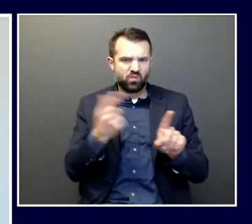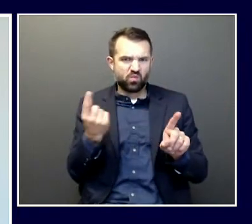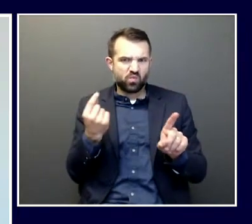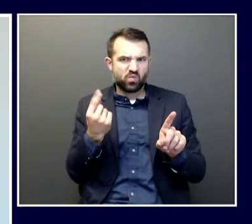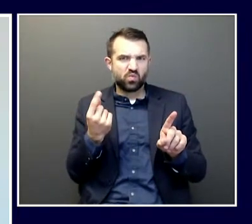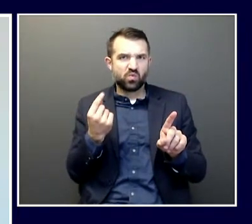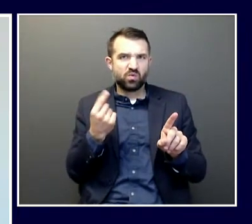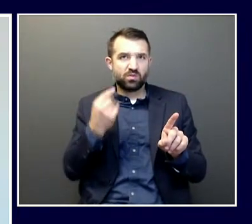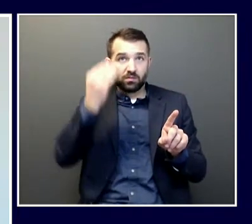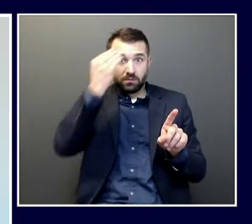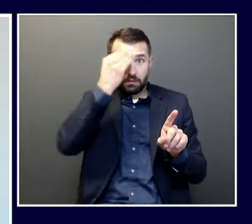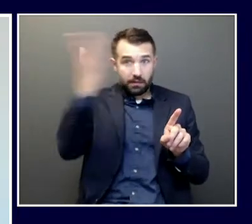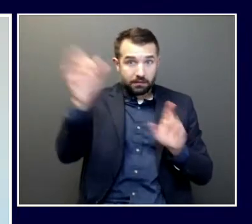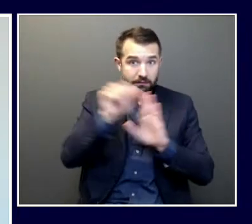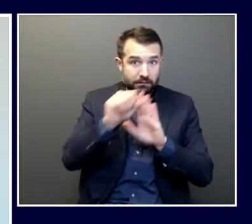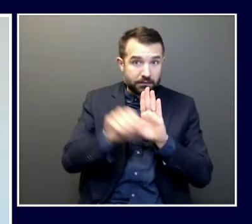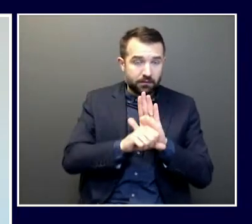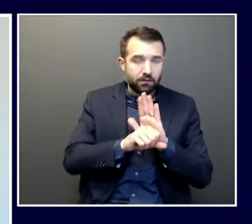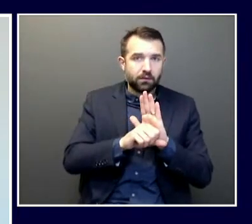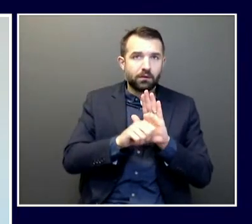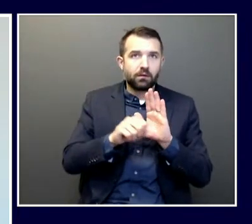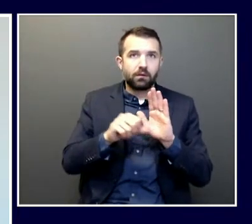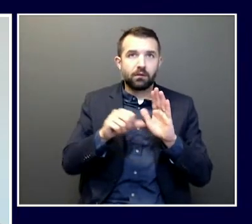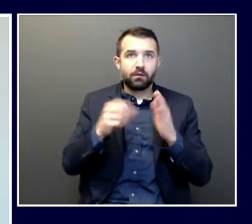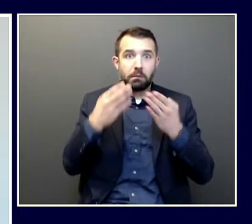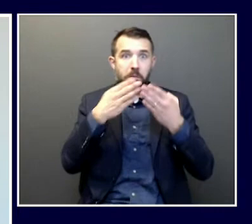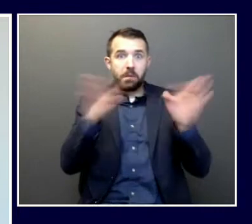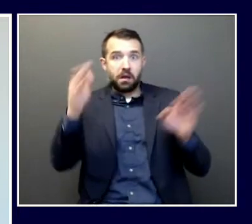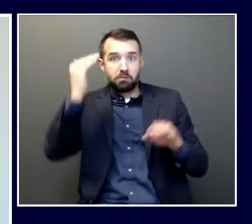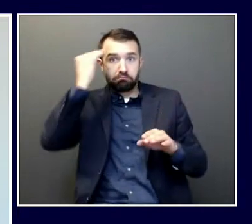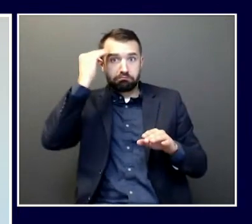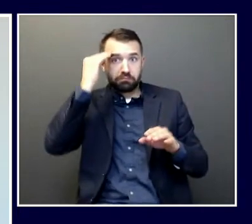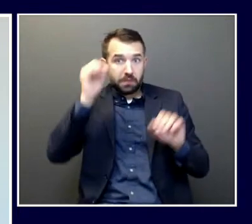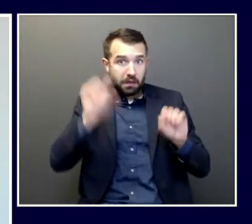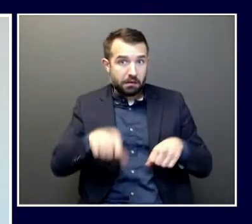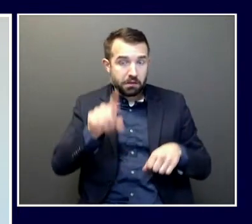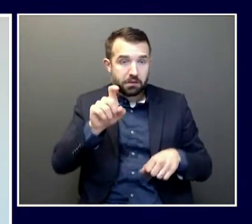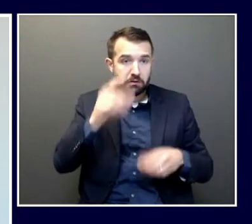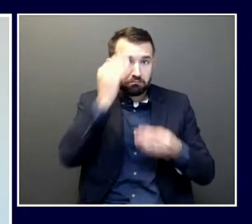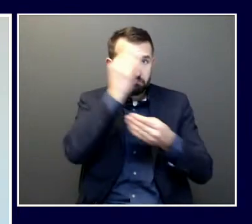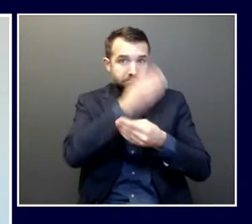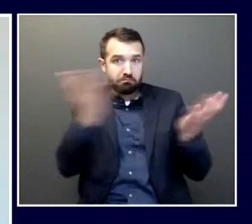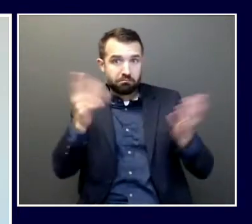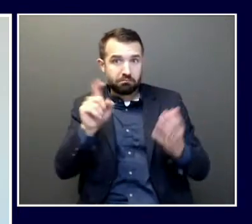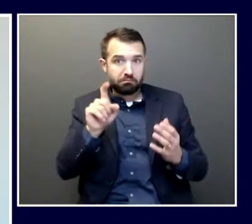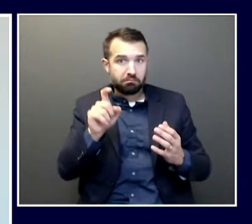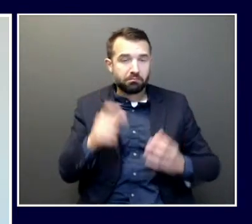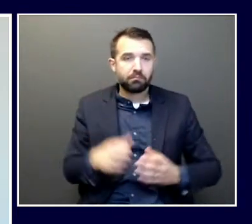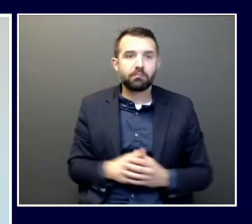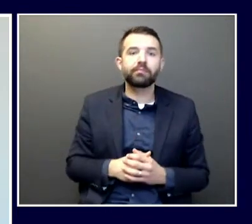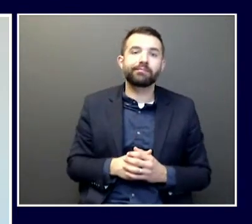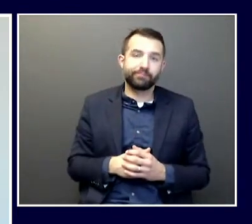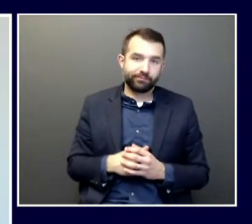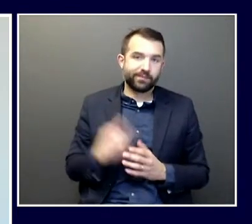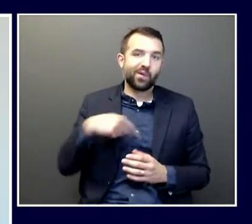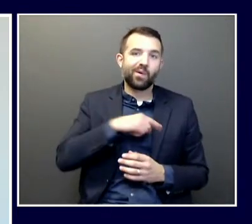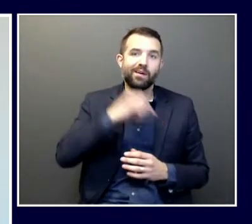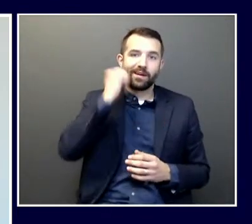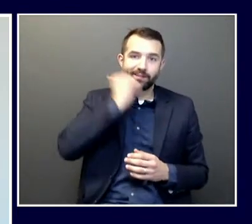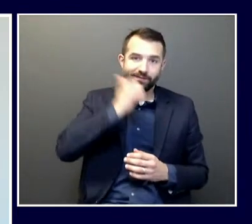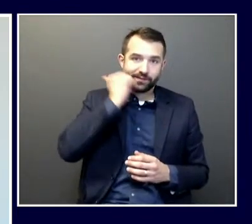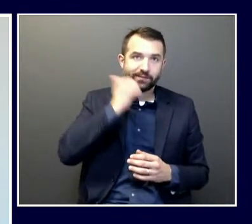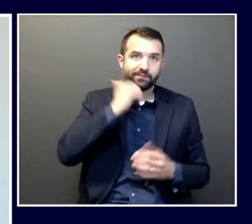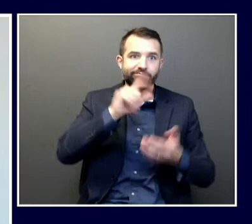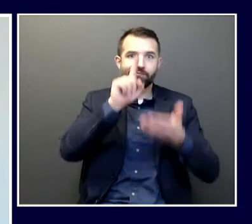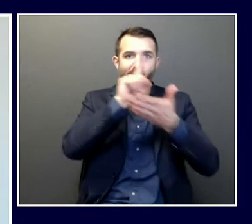knowledge? Yep, so we continue to work on a daily/weekly basis with our nursing